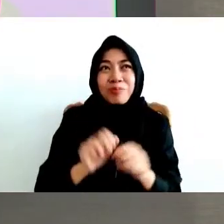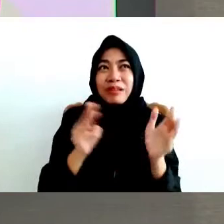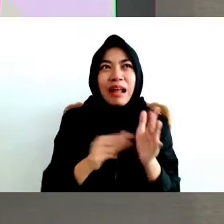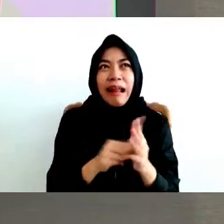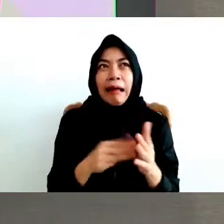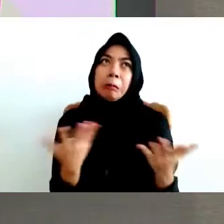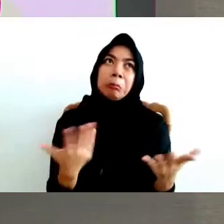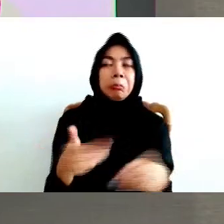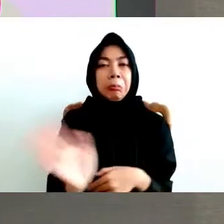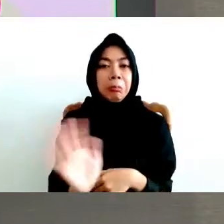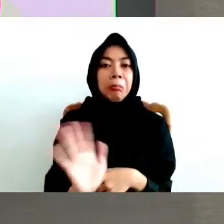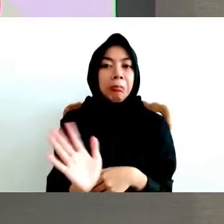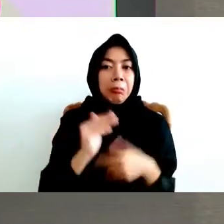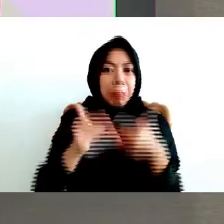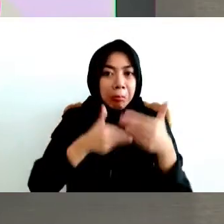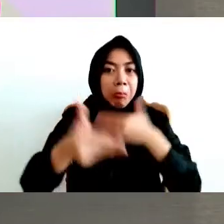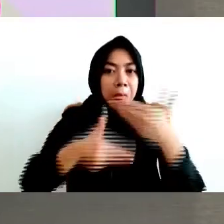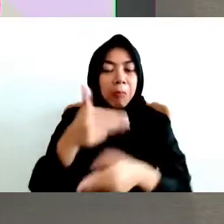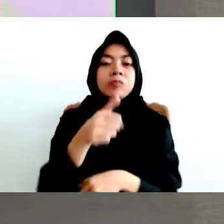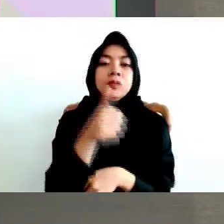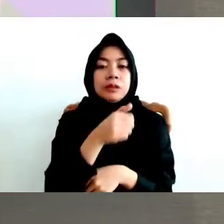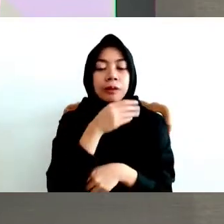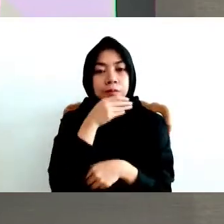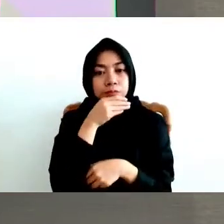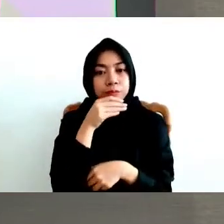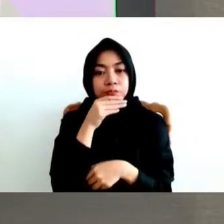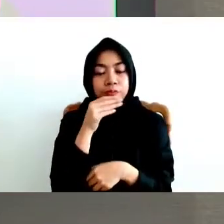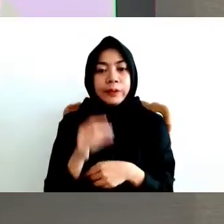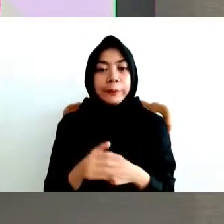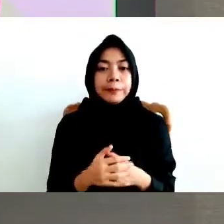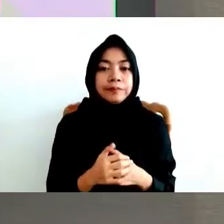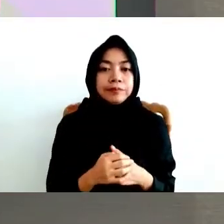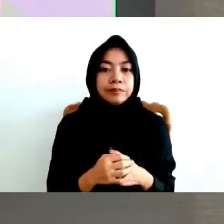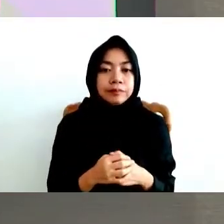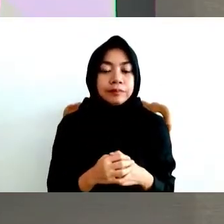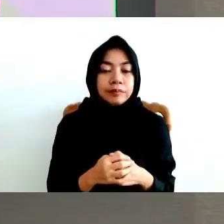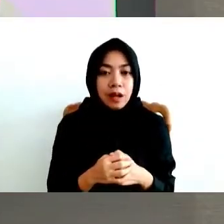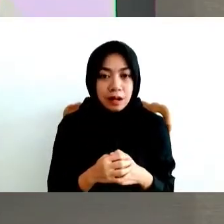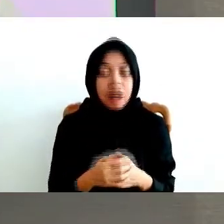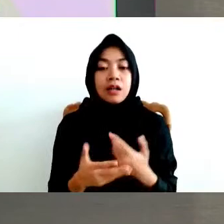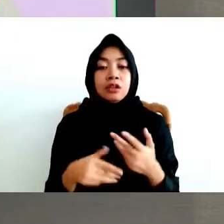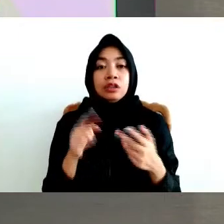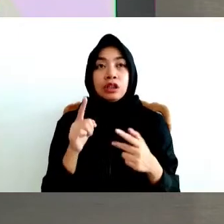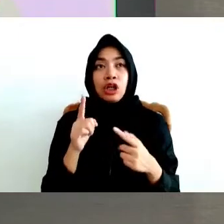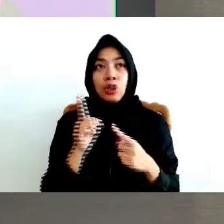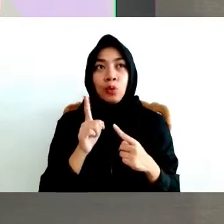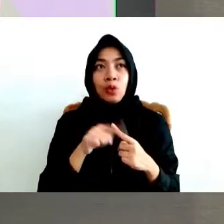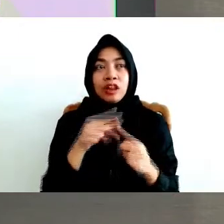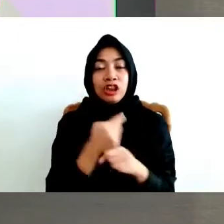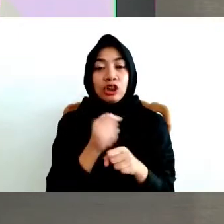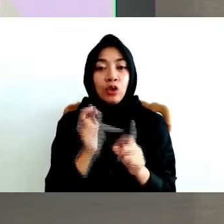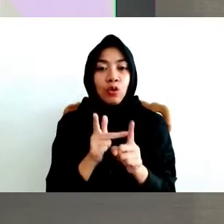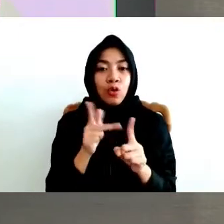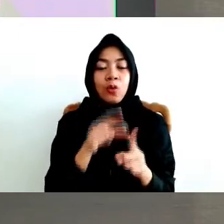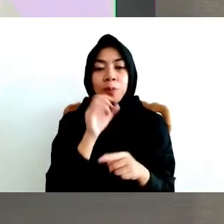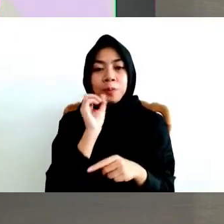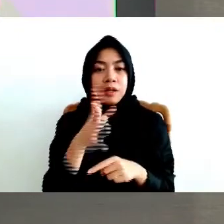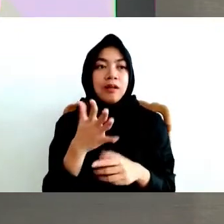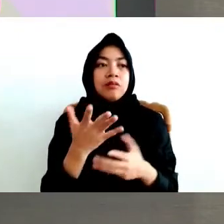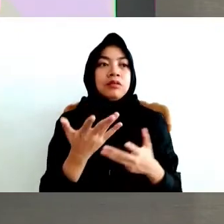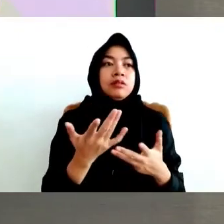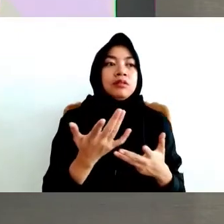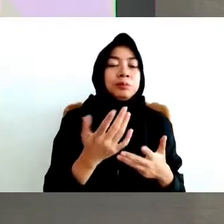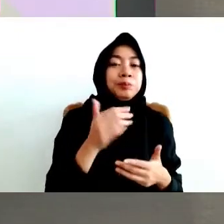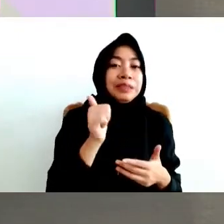Pak Teguh in the previous session mentioned, I think the issue is more on the consensus, as well as also on